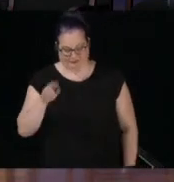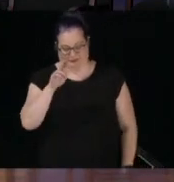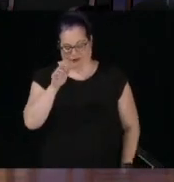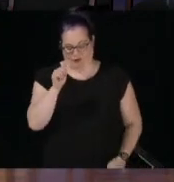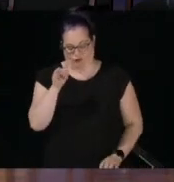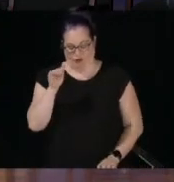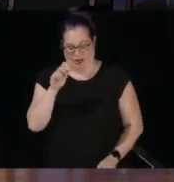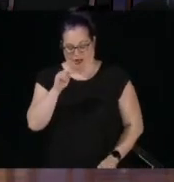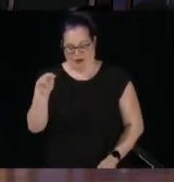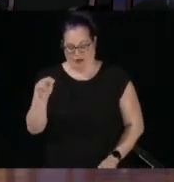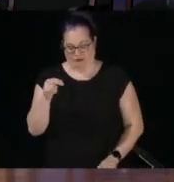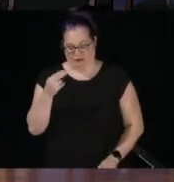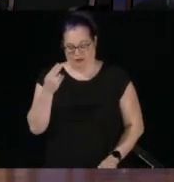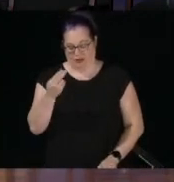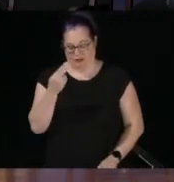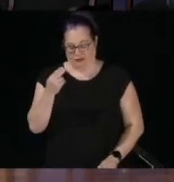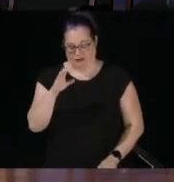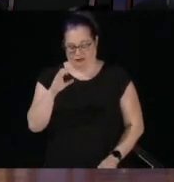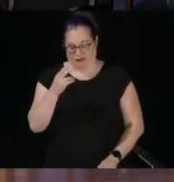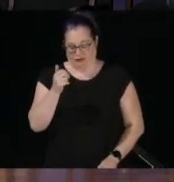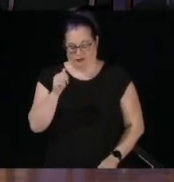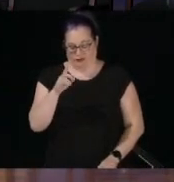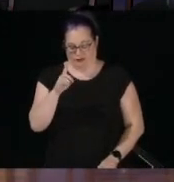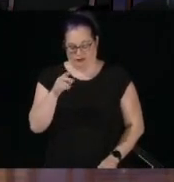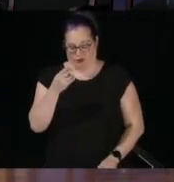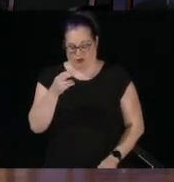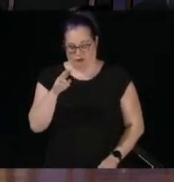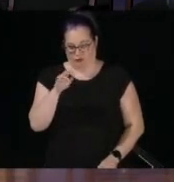Rayan Hassan Chaudhry.